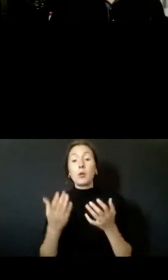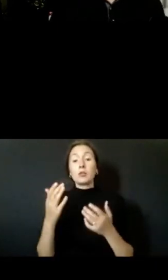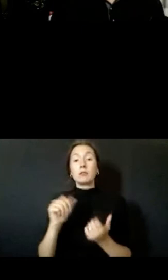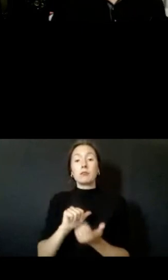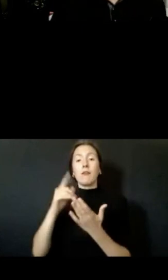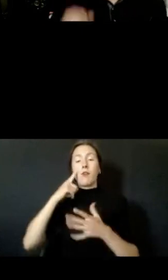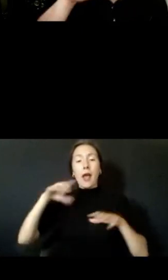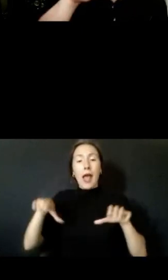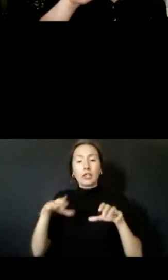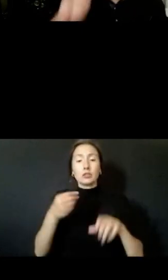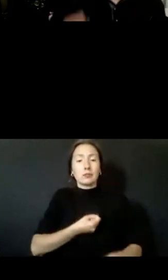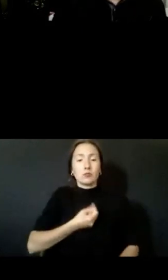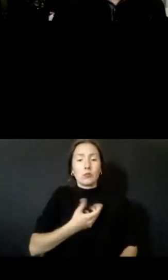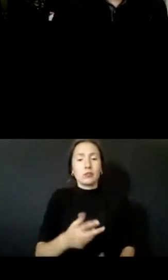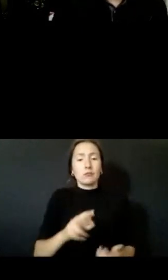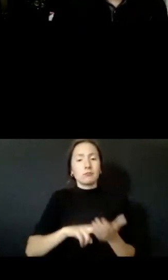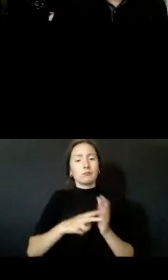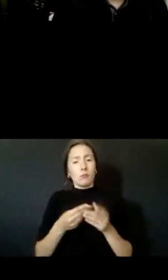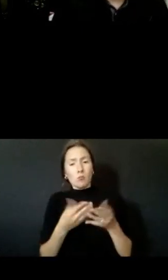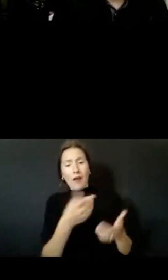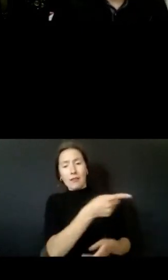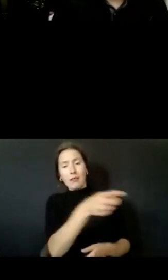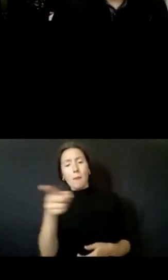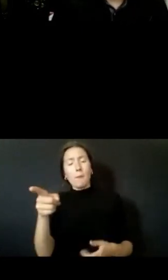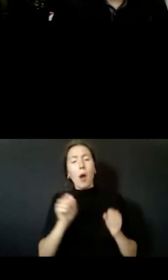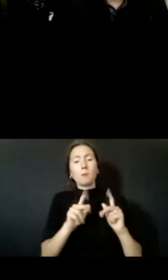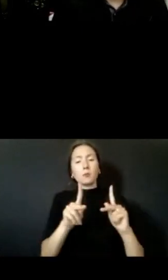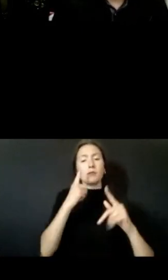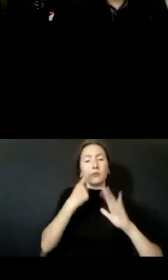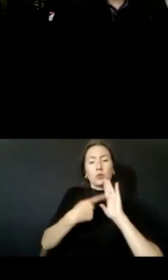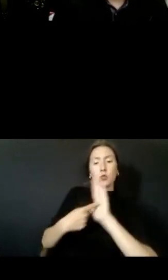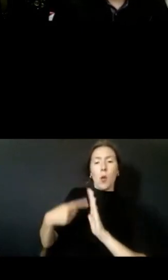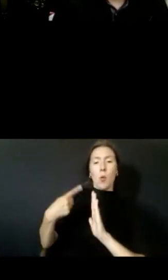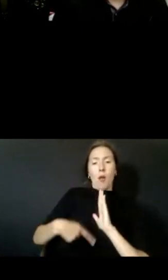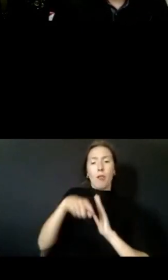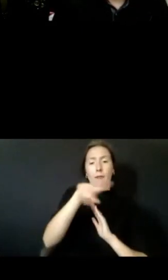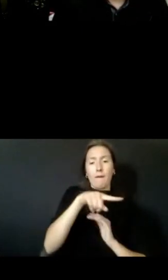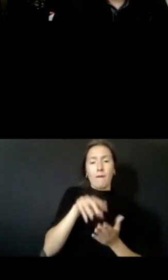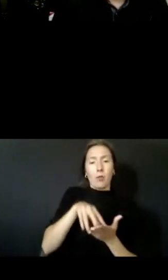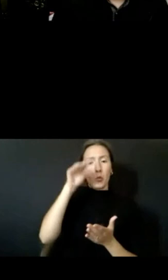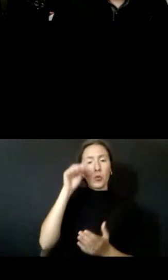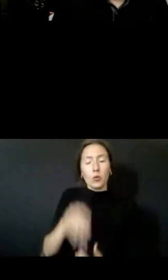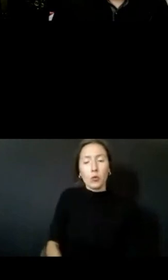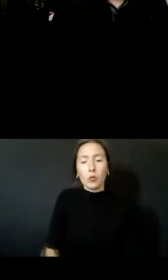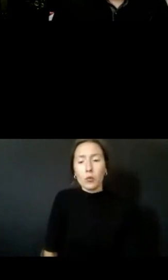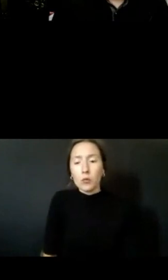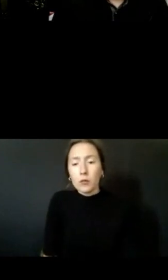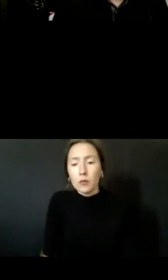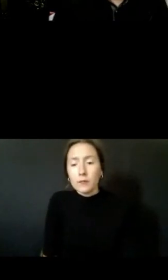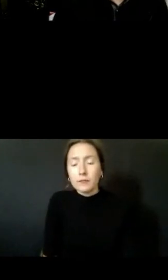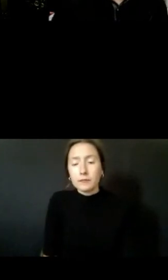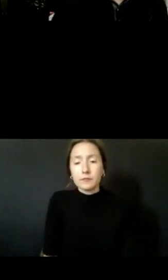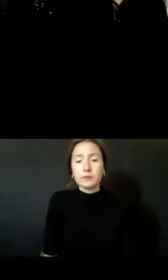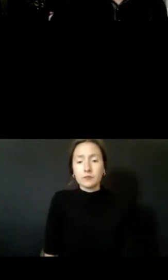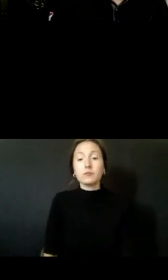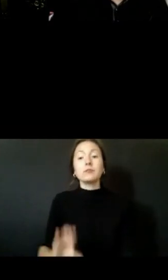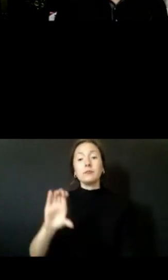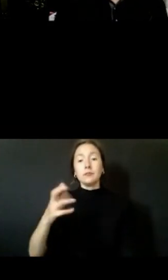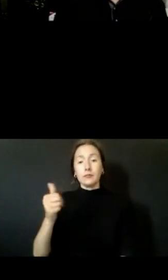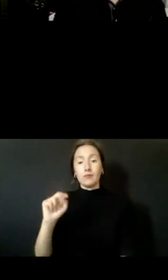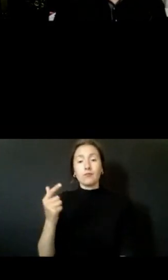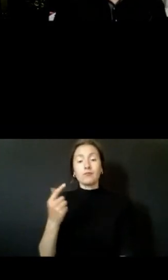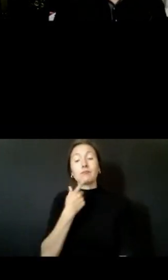Let me read. If is it okay if I read a couple of Mm-hmm. them? Yeah. Let's see. Bridget is saying using multiple means of action and